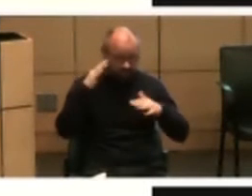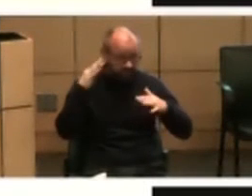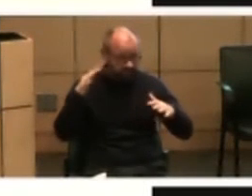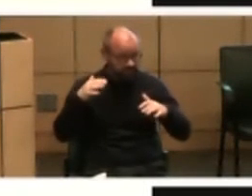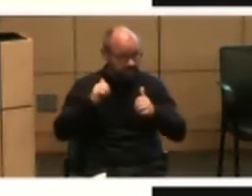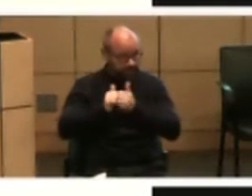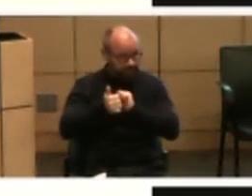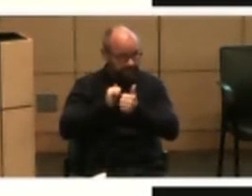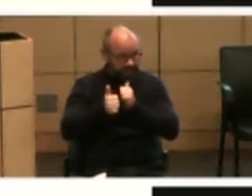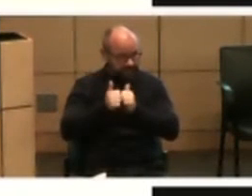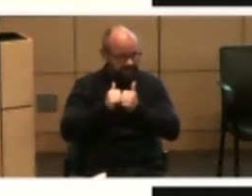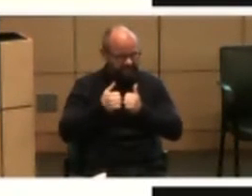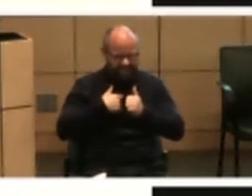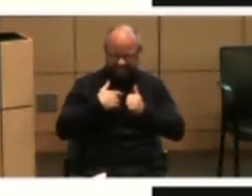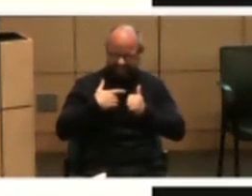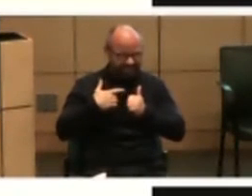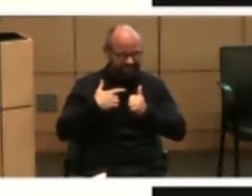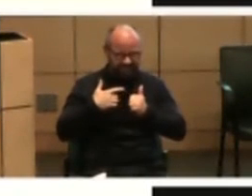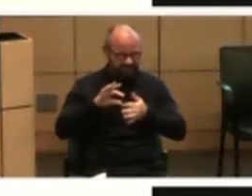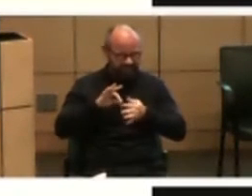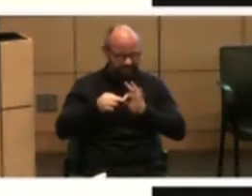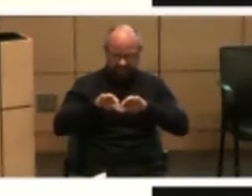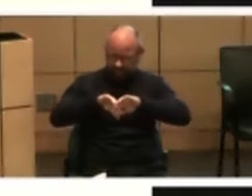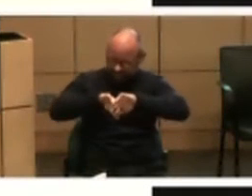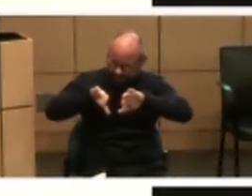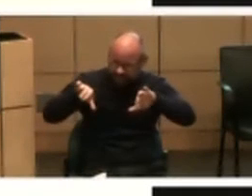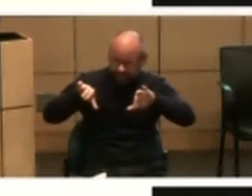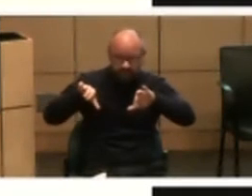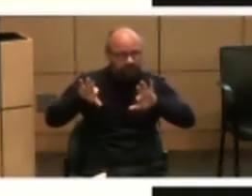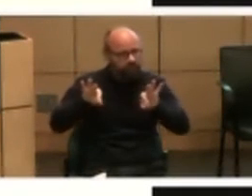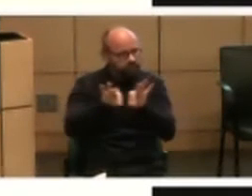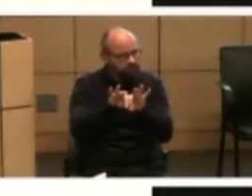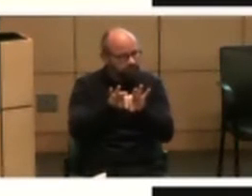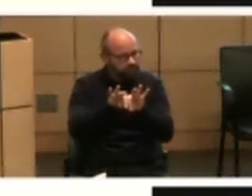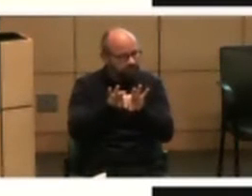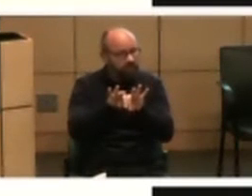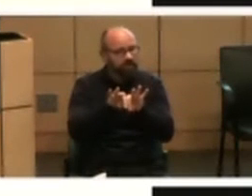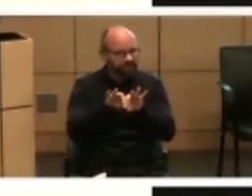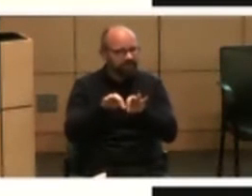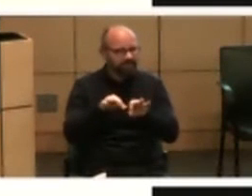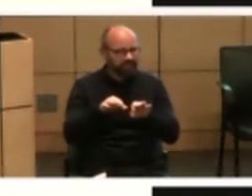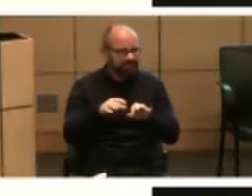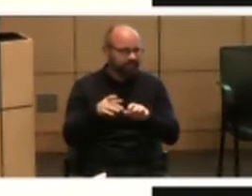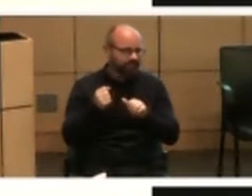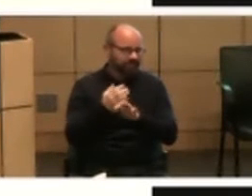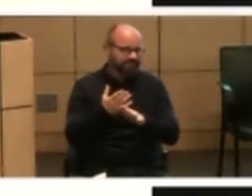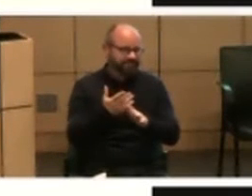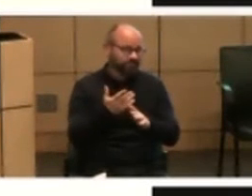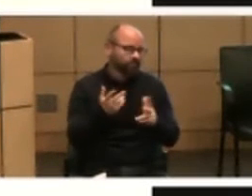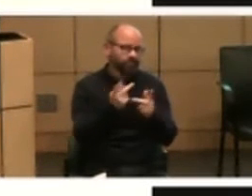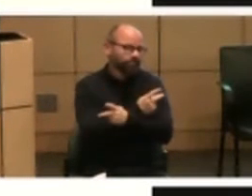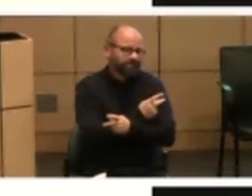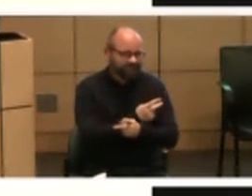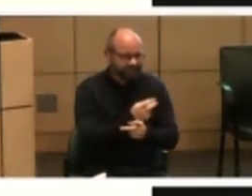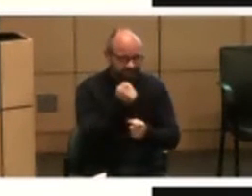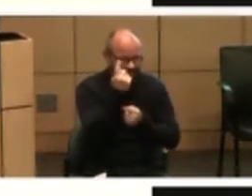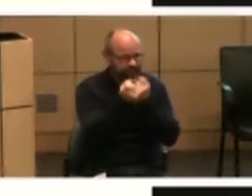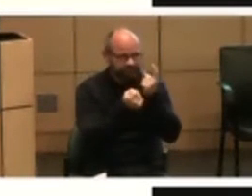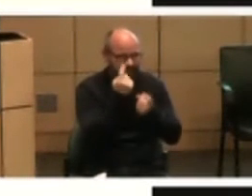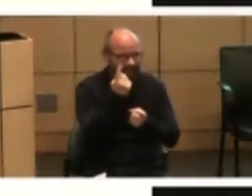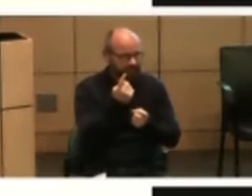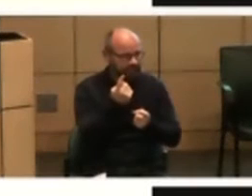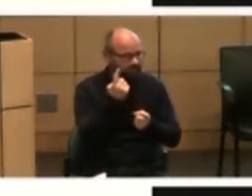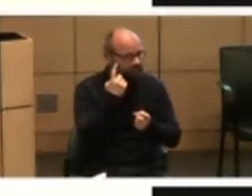that segregation issue is so critical, the effects are substantially higher. So the importance of having access to